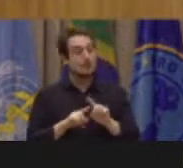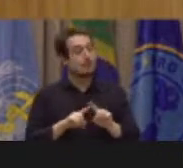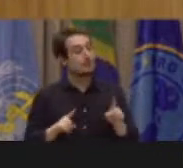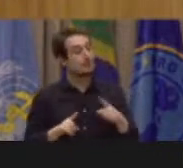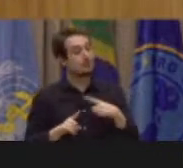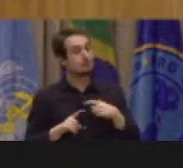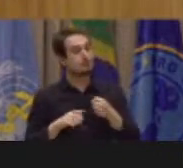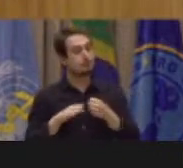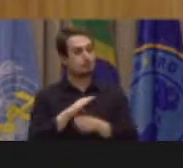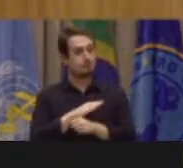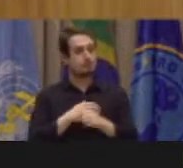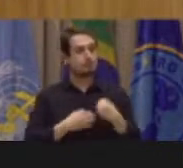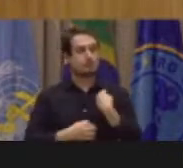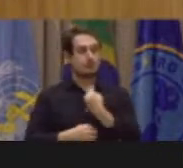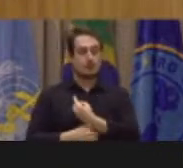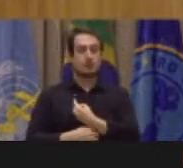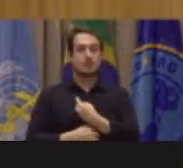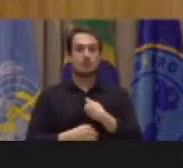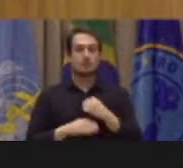maturing it,